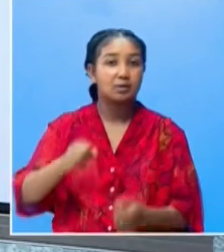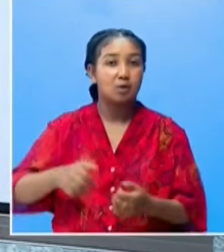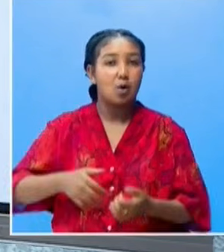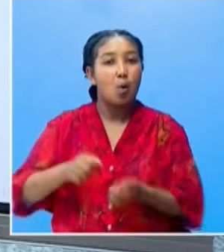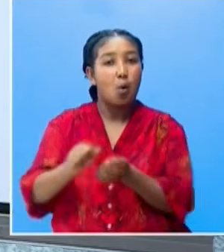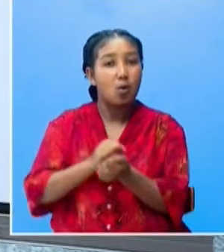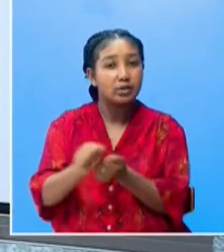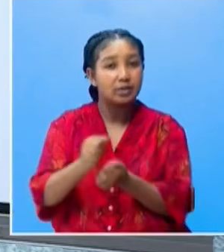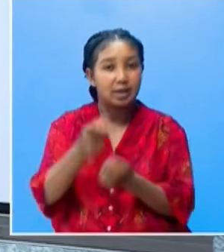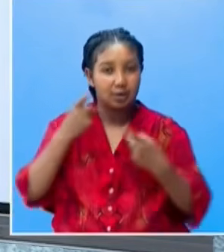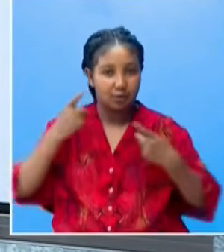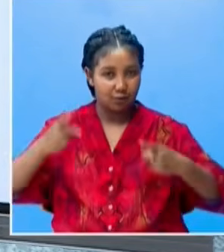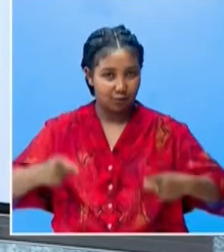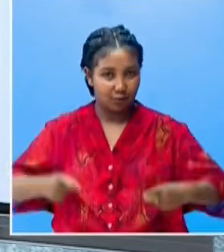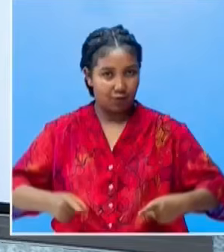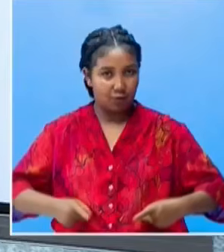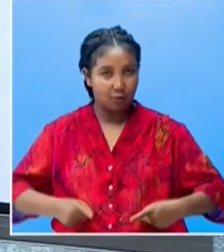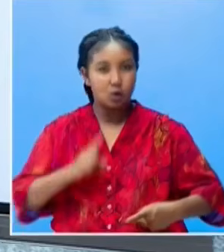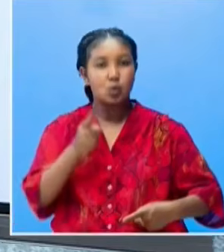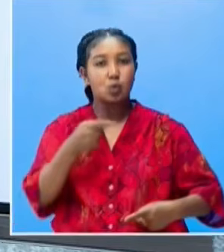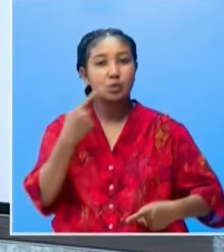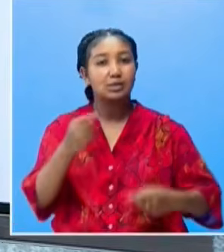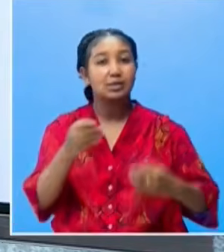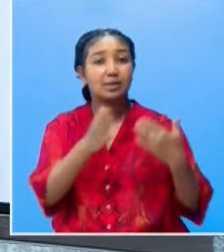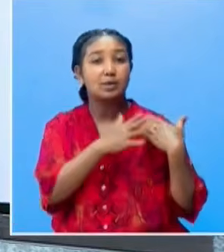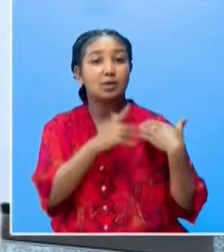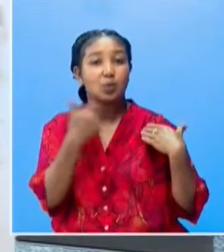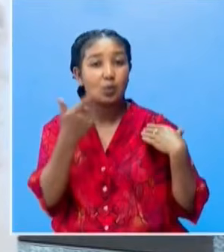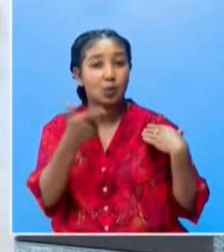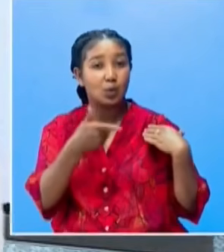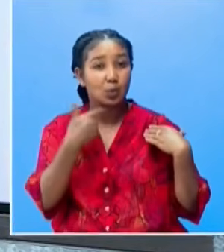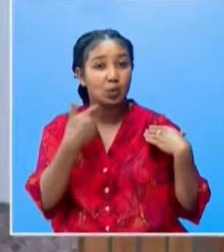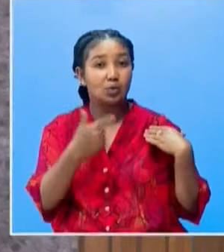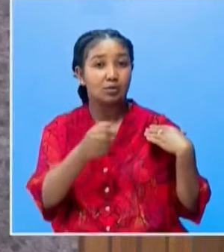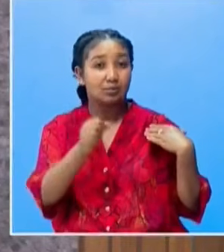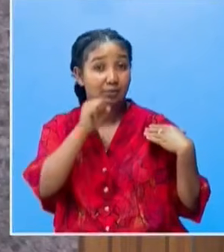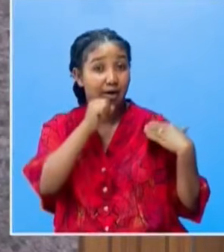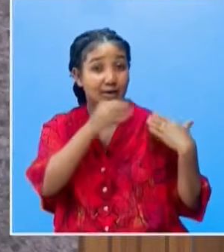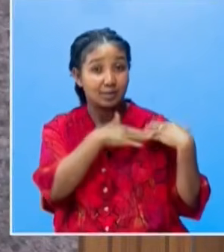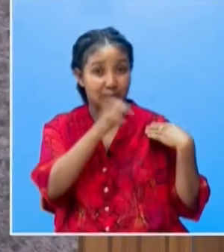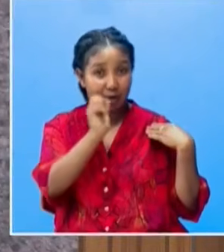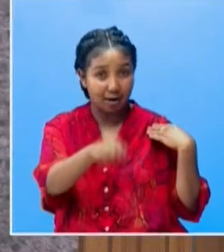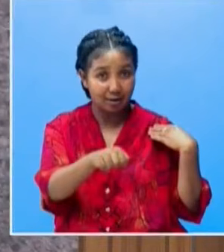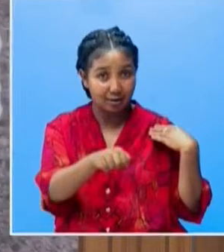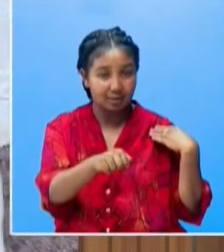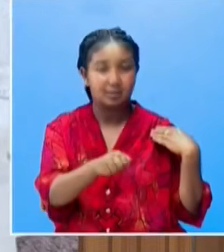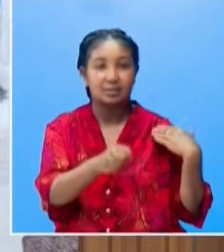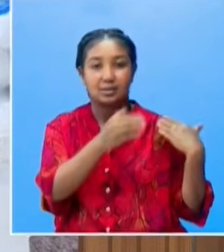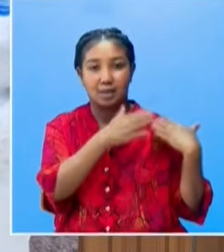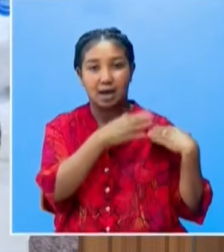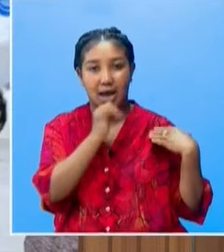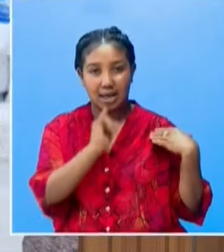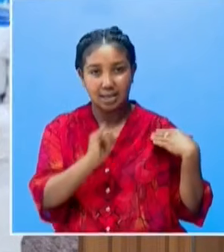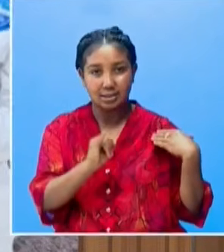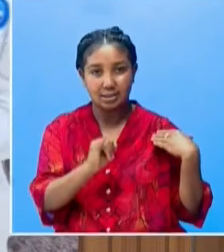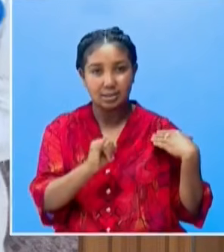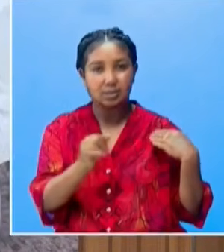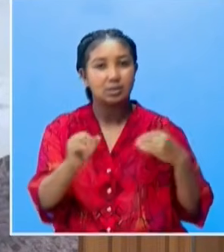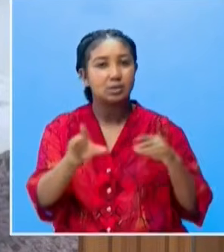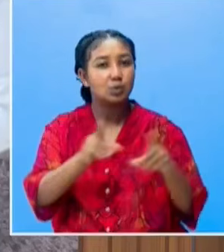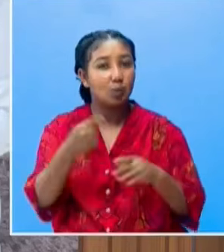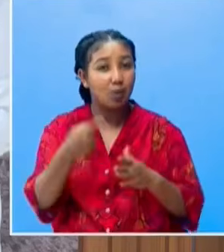her uniform. Now, who is our subject here? It is Sarah, yes? Sarah is, what is she